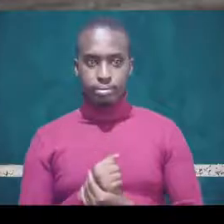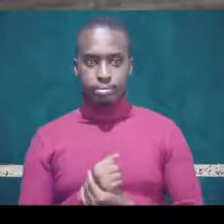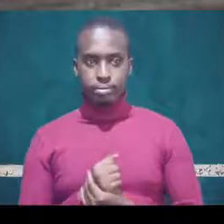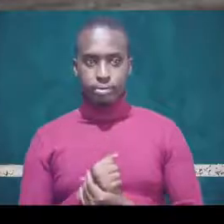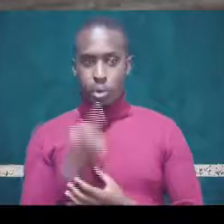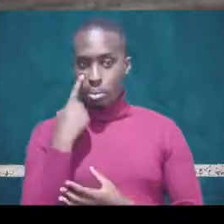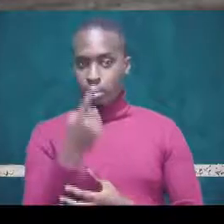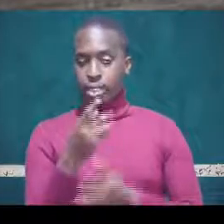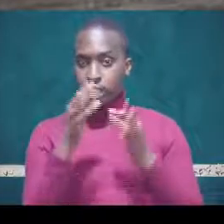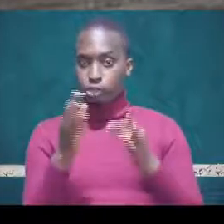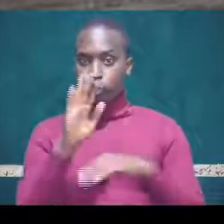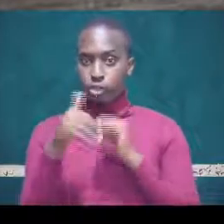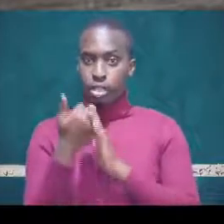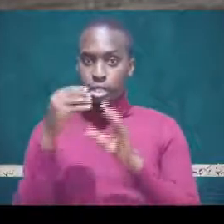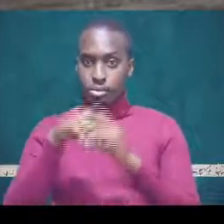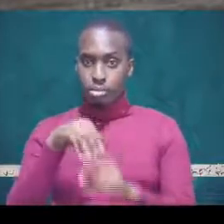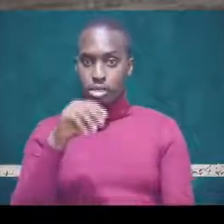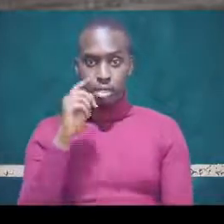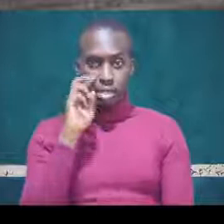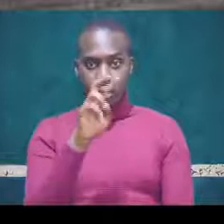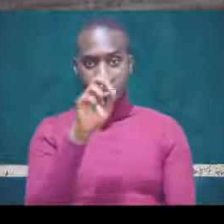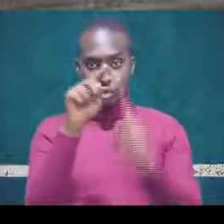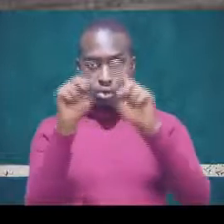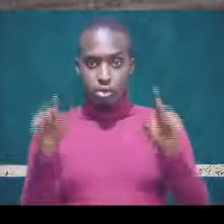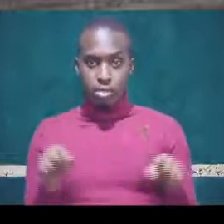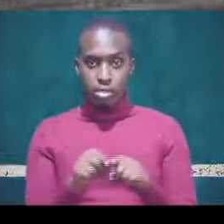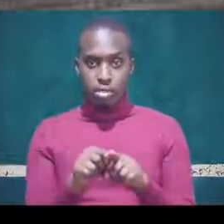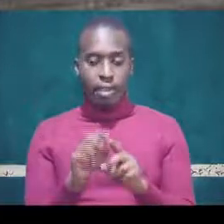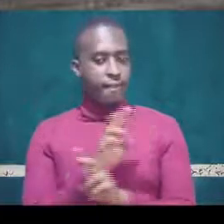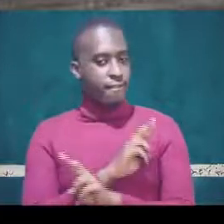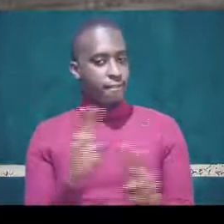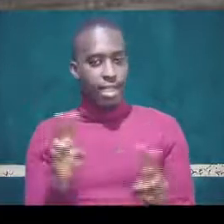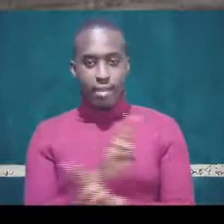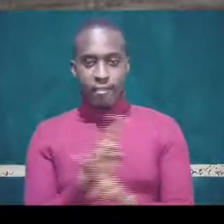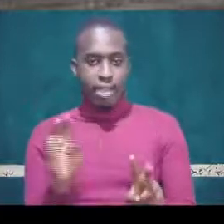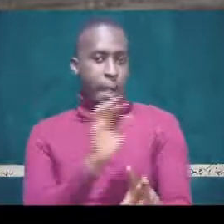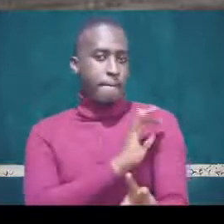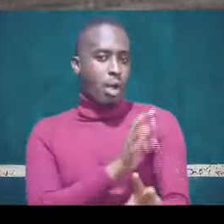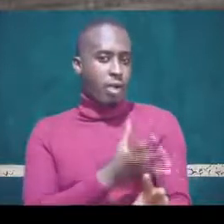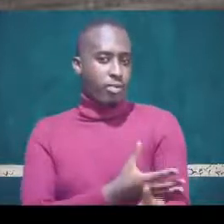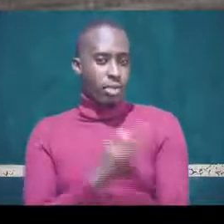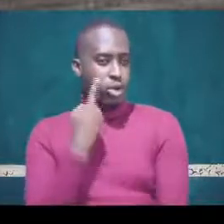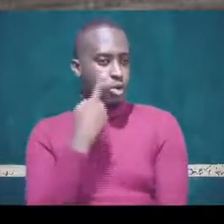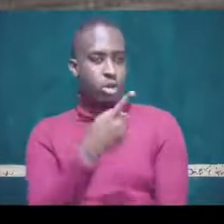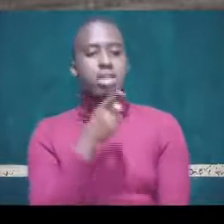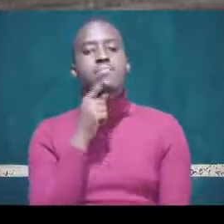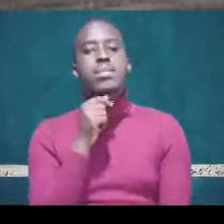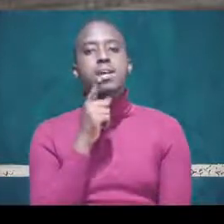Do you see what is on the screen? A very, very powerful looking man.